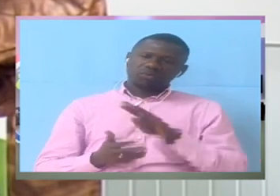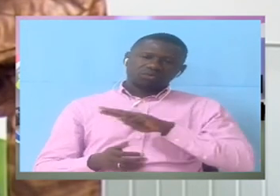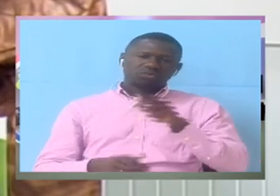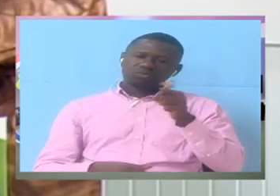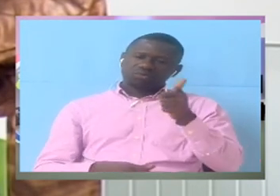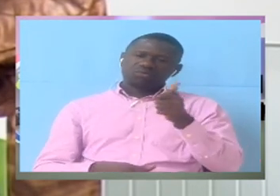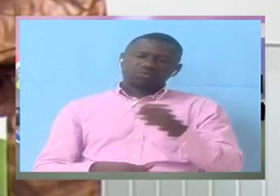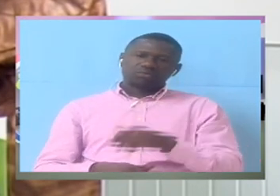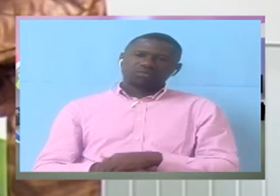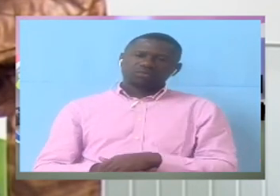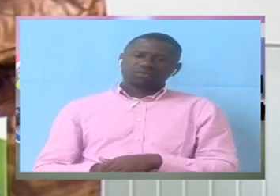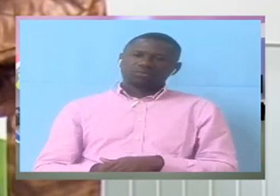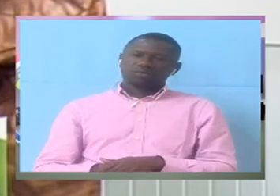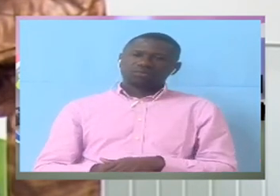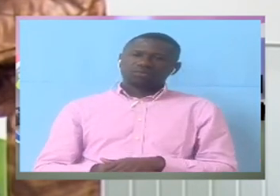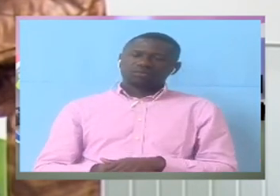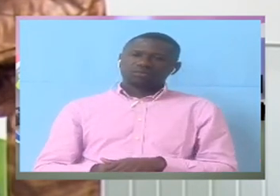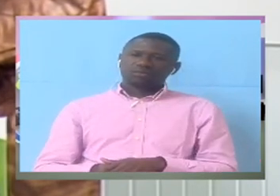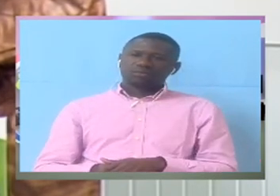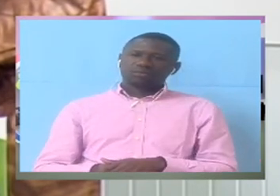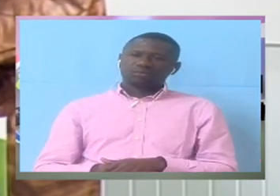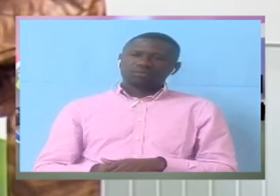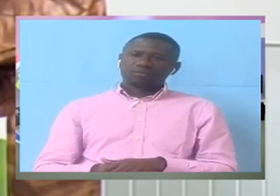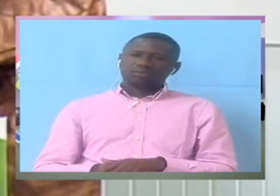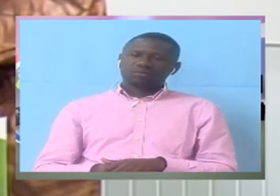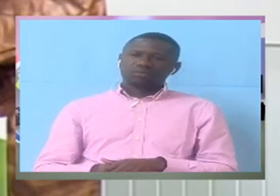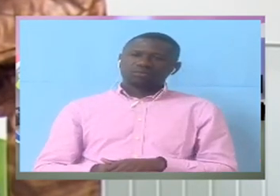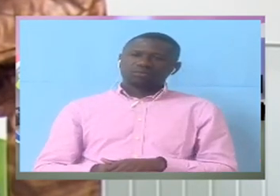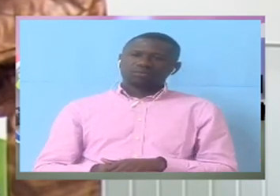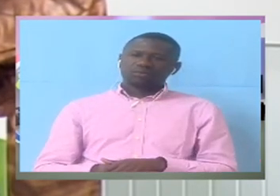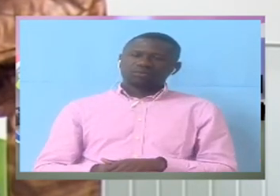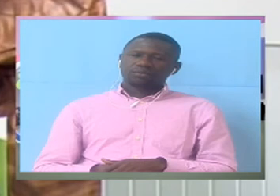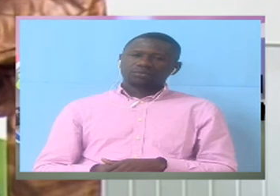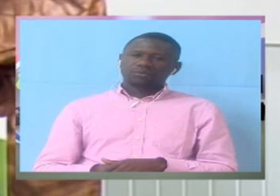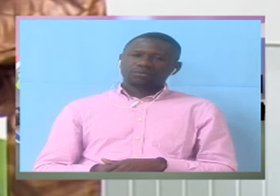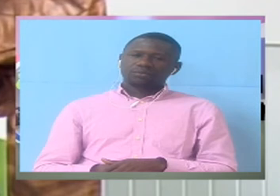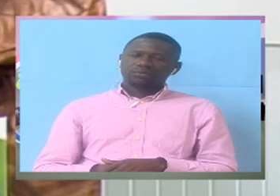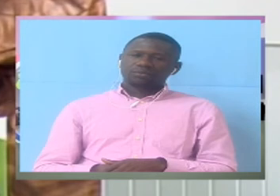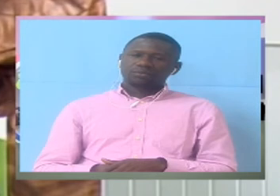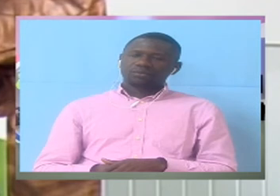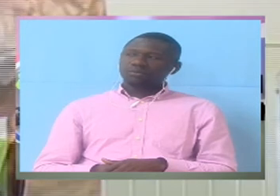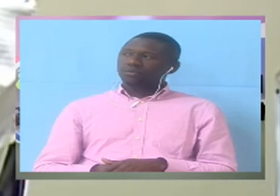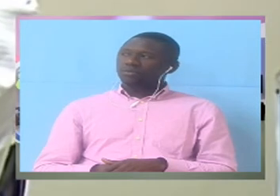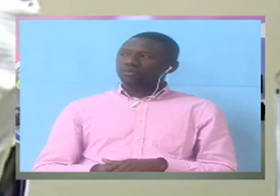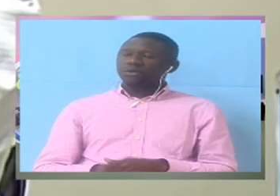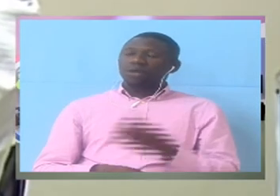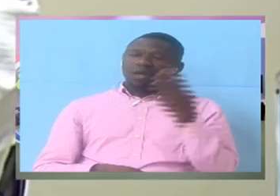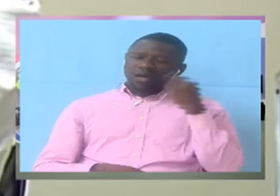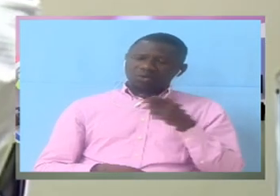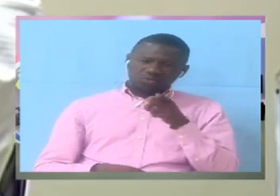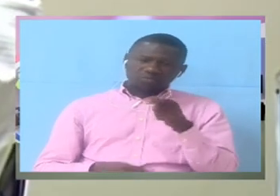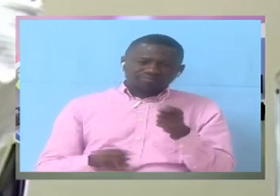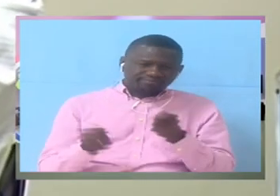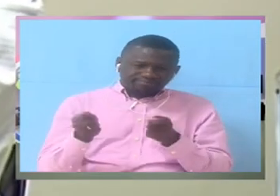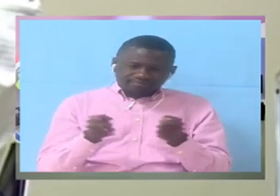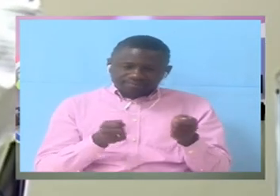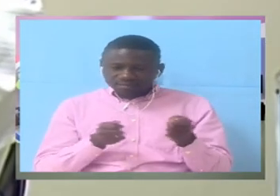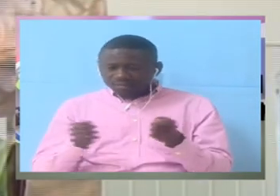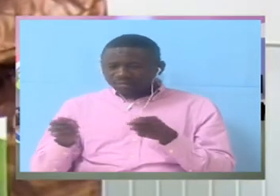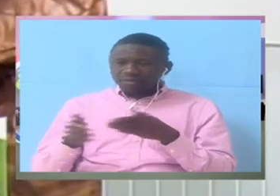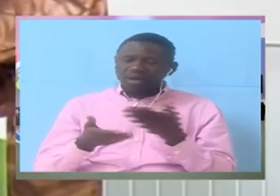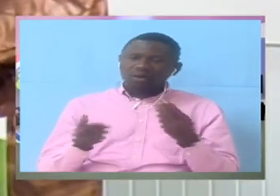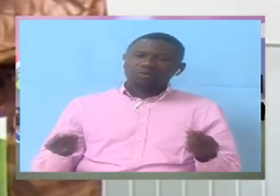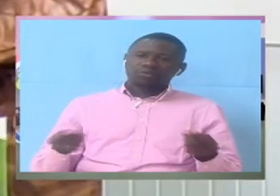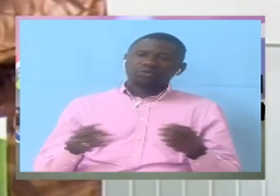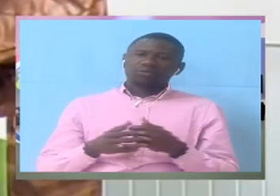blacksmiths. It wasn't good. Not good at all. So how did you manage?